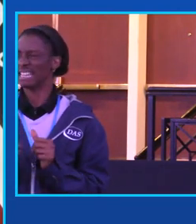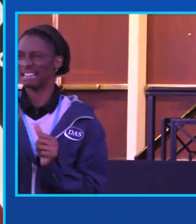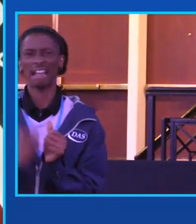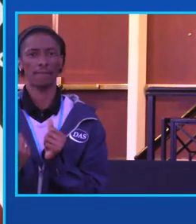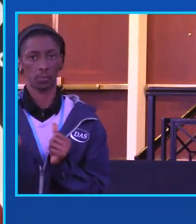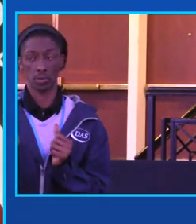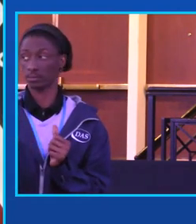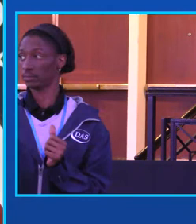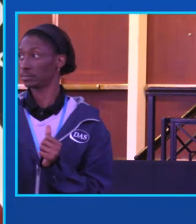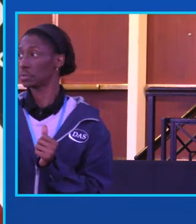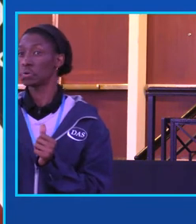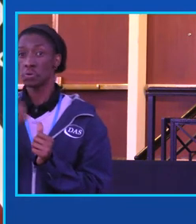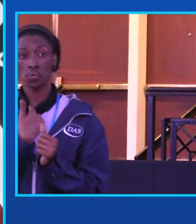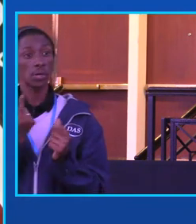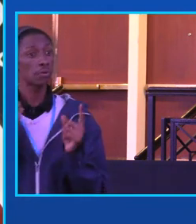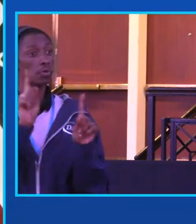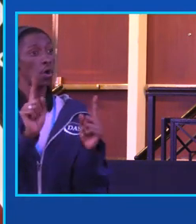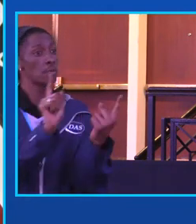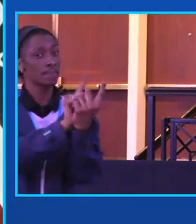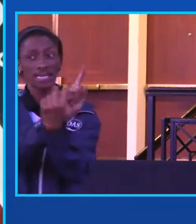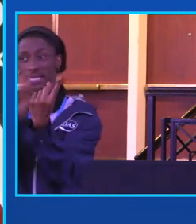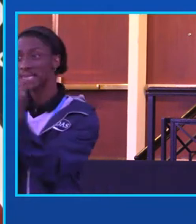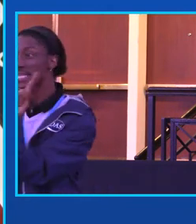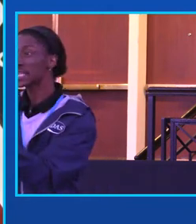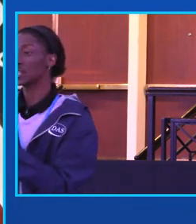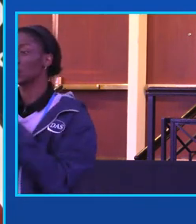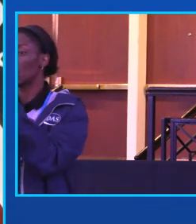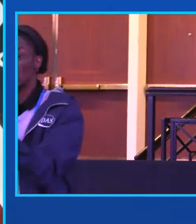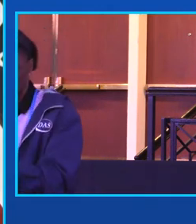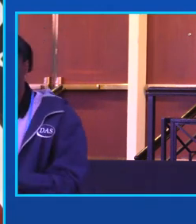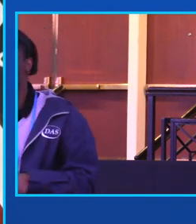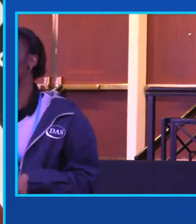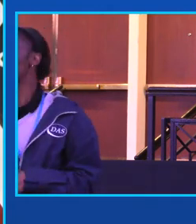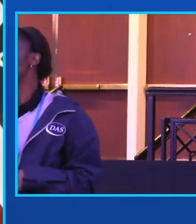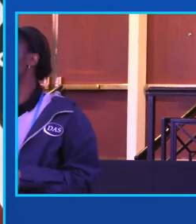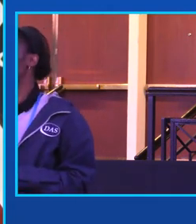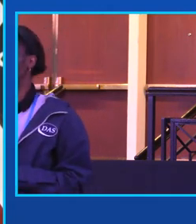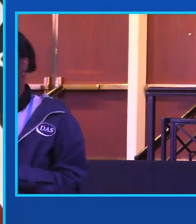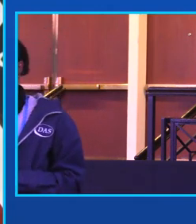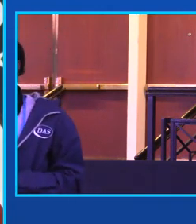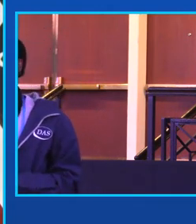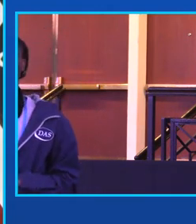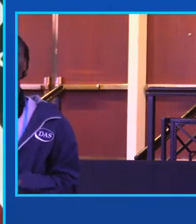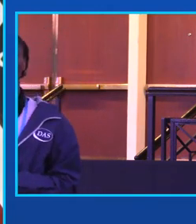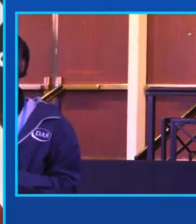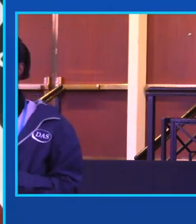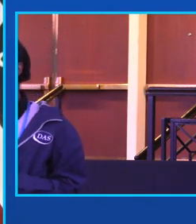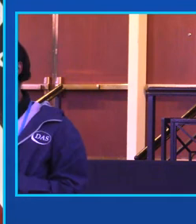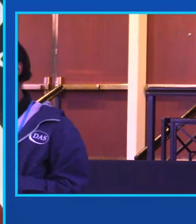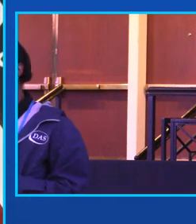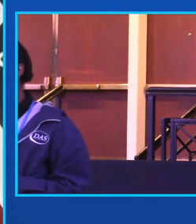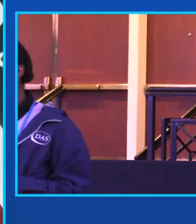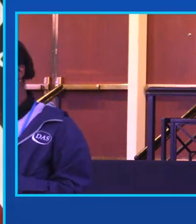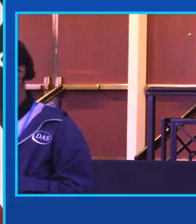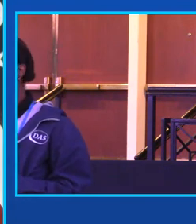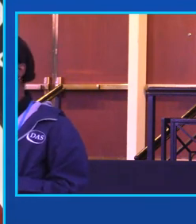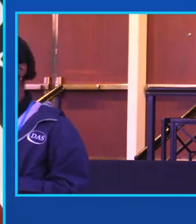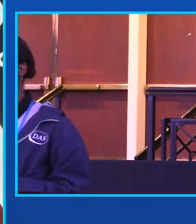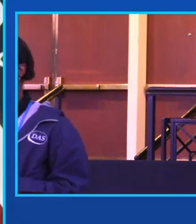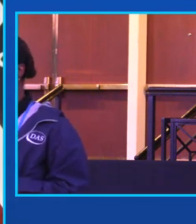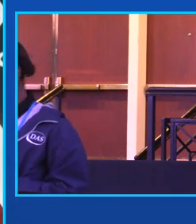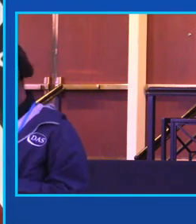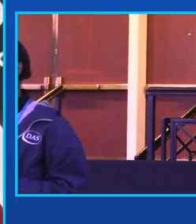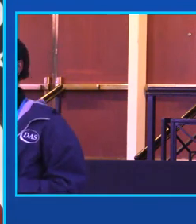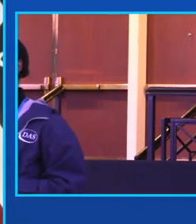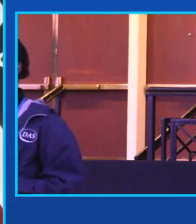Everyone, when we go and meet donors, we need to be able to tell them that every single member of the DNC is an investor